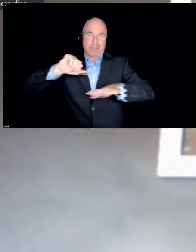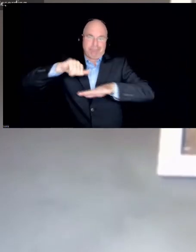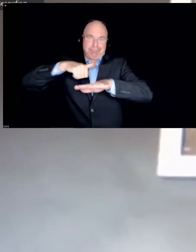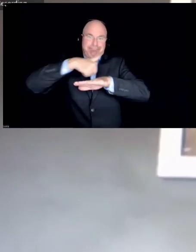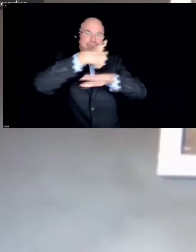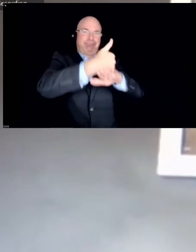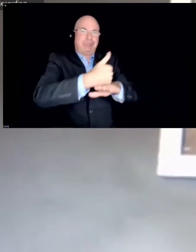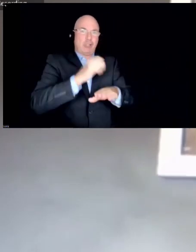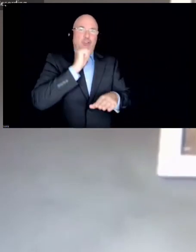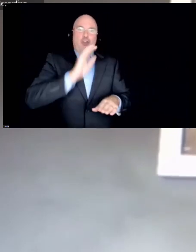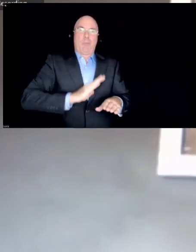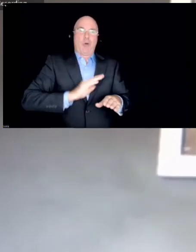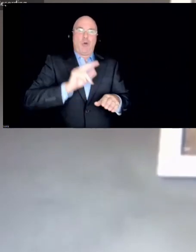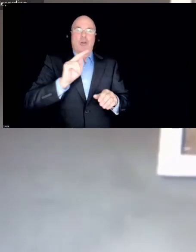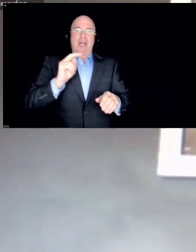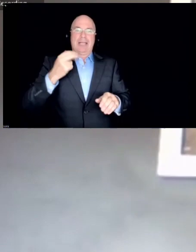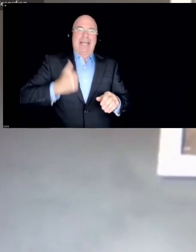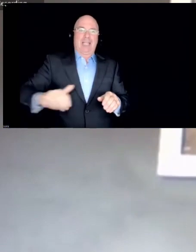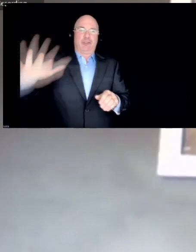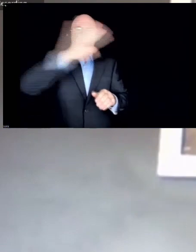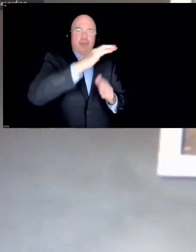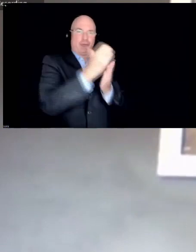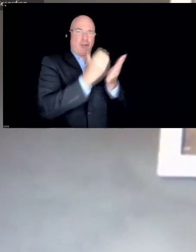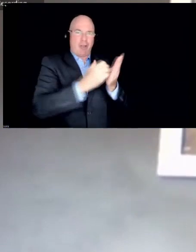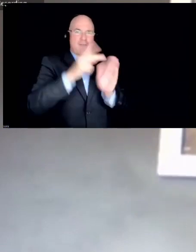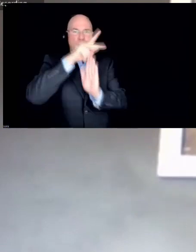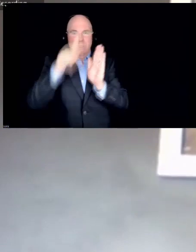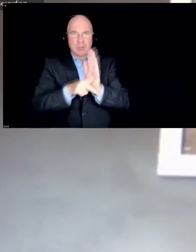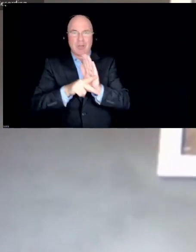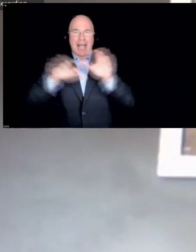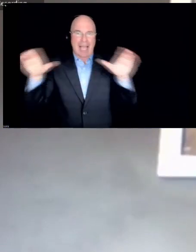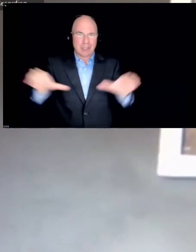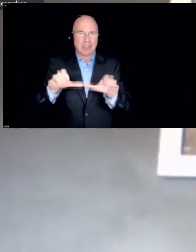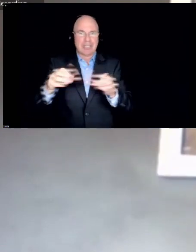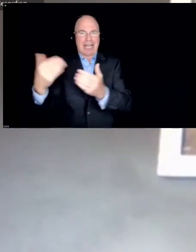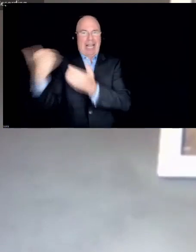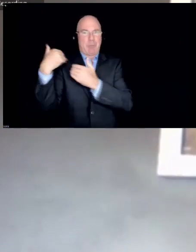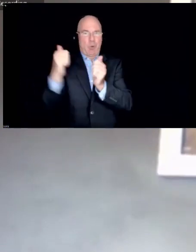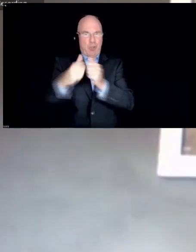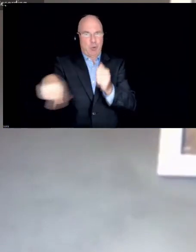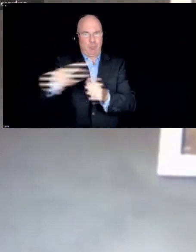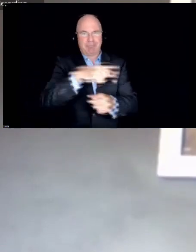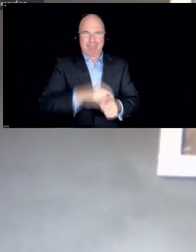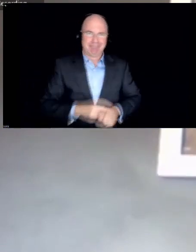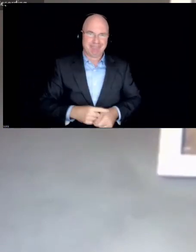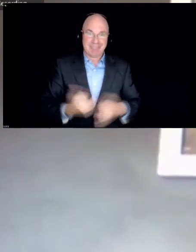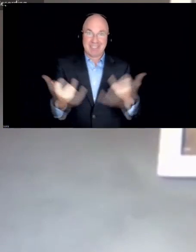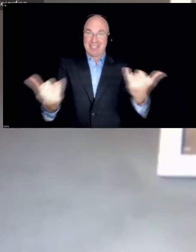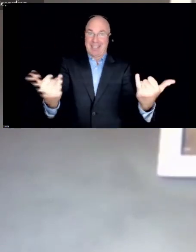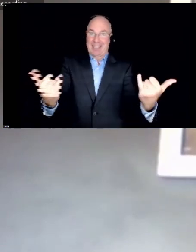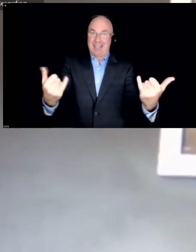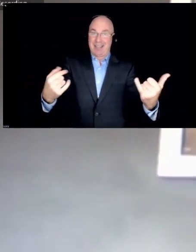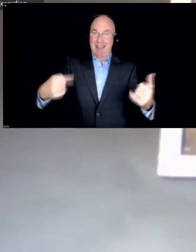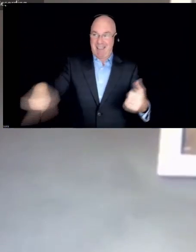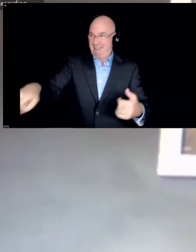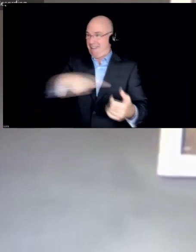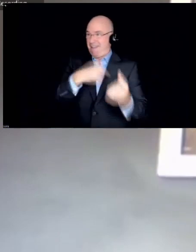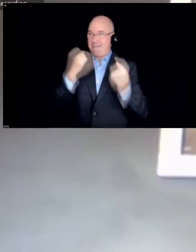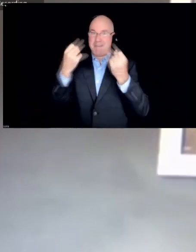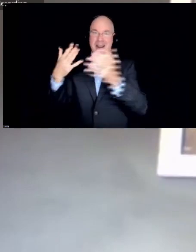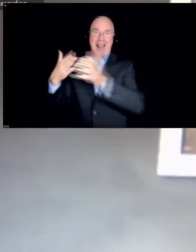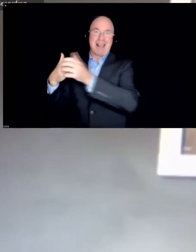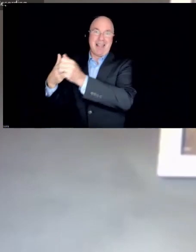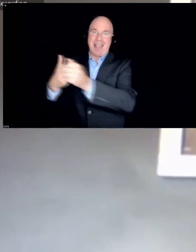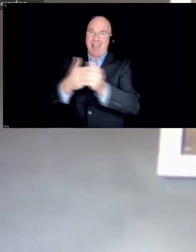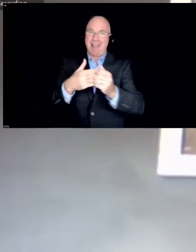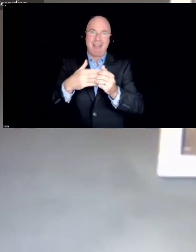Charter of Principles, Actions, and Accountabilities with you. Today, we are amongst many leaders that I cannot wait